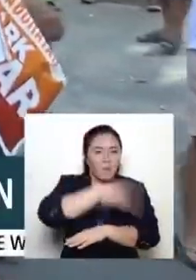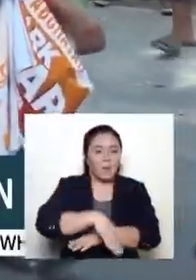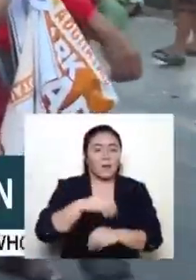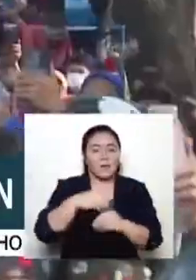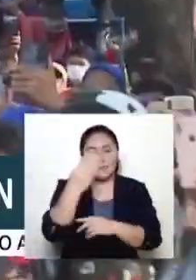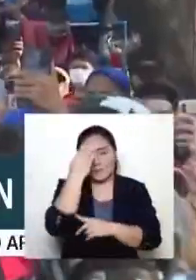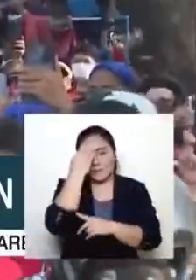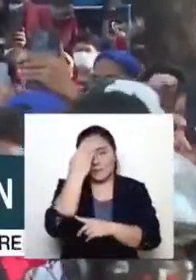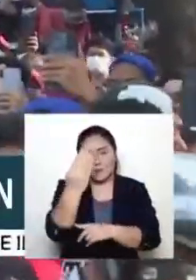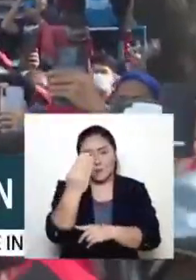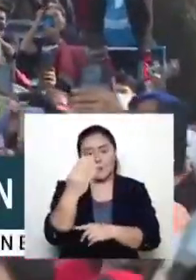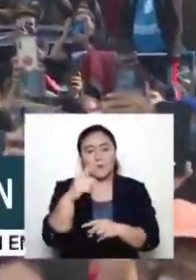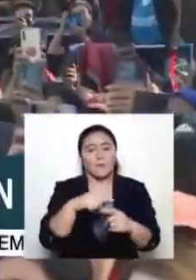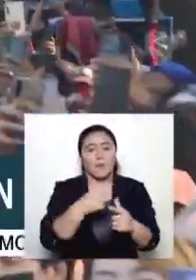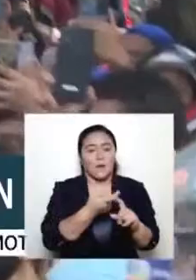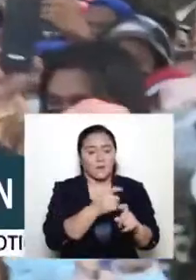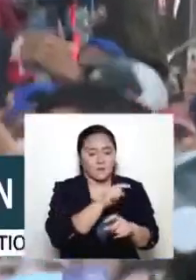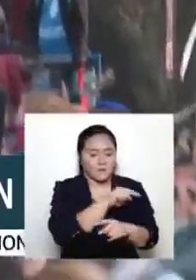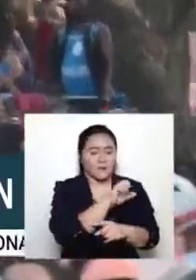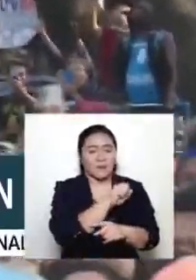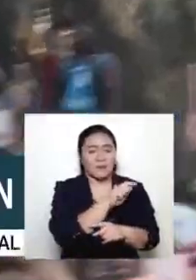Santa Maria, which has